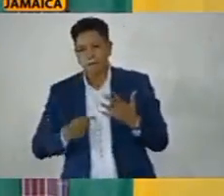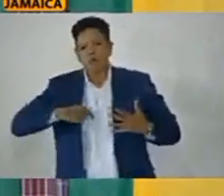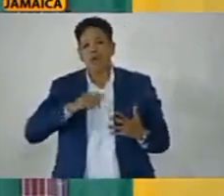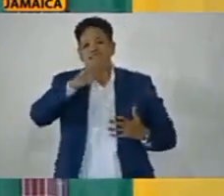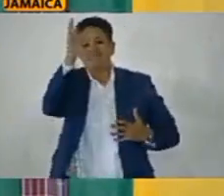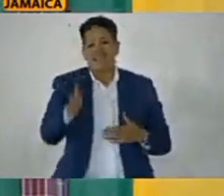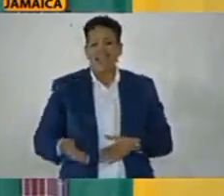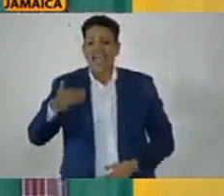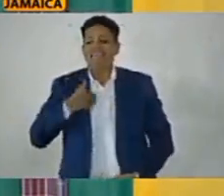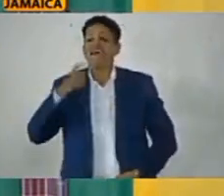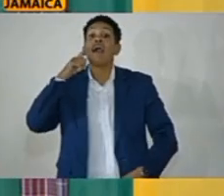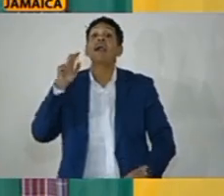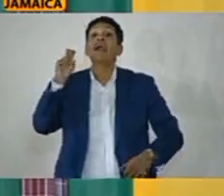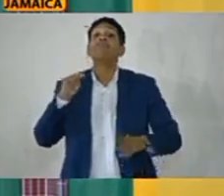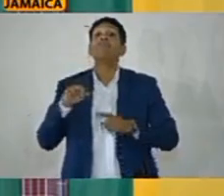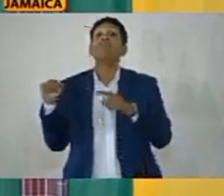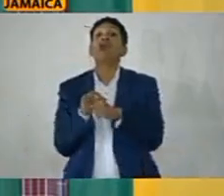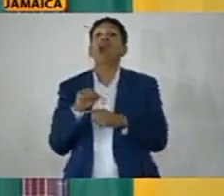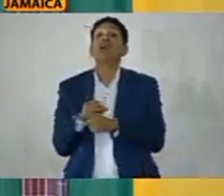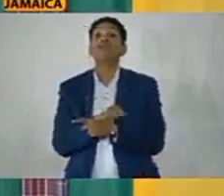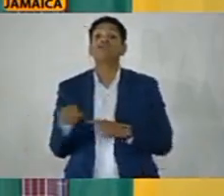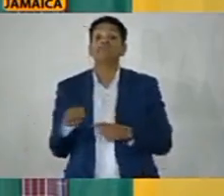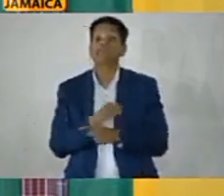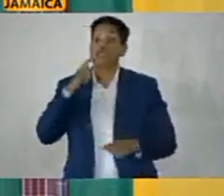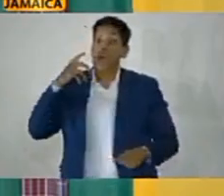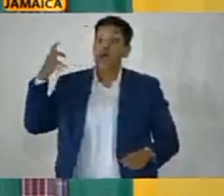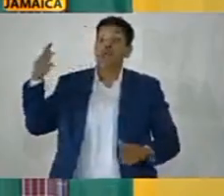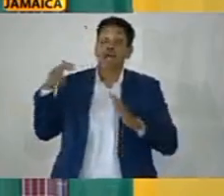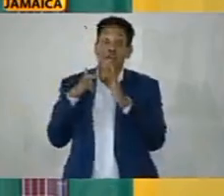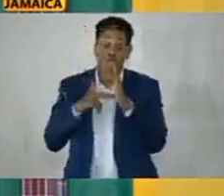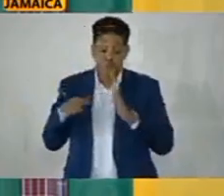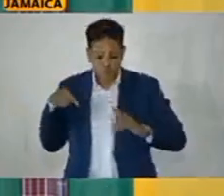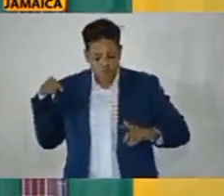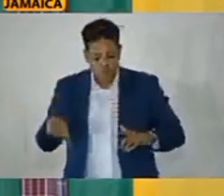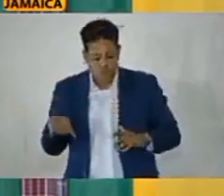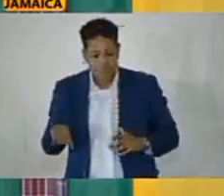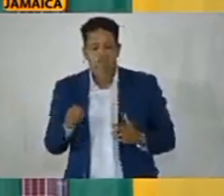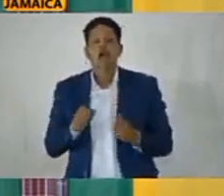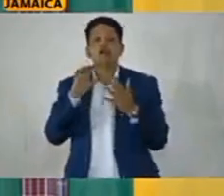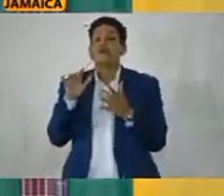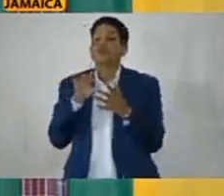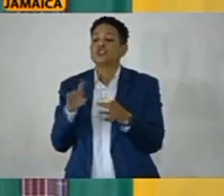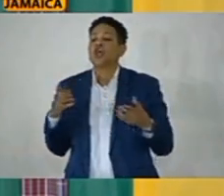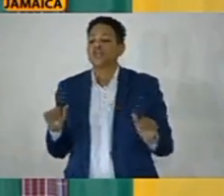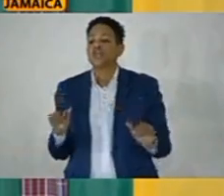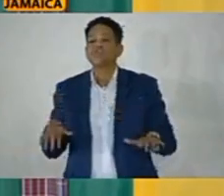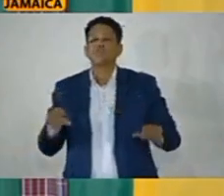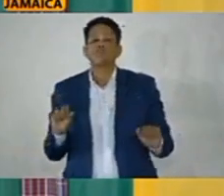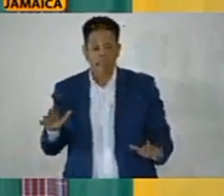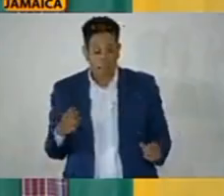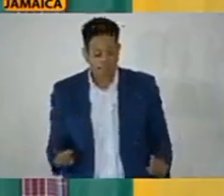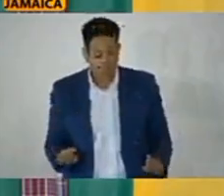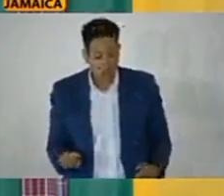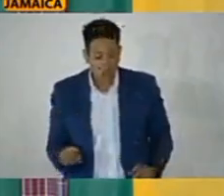in practice, outside of the standing order, this approach that you are attempting to take. It's out of order.